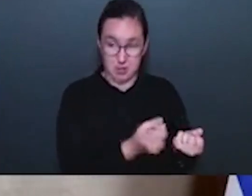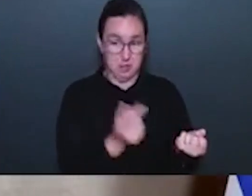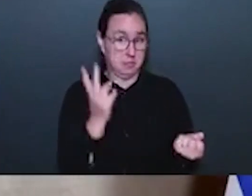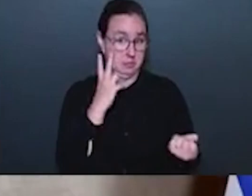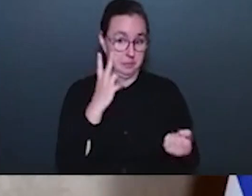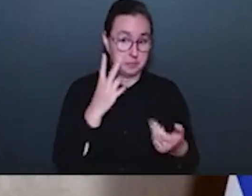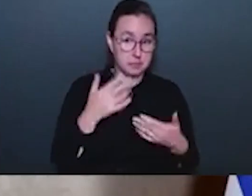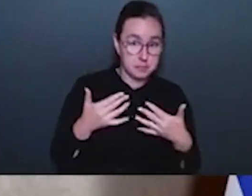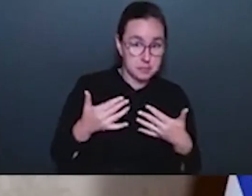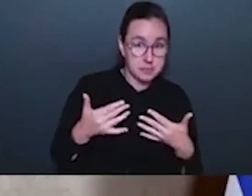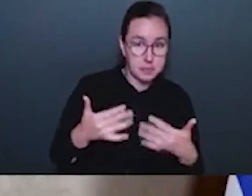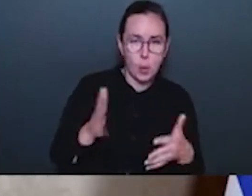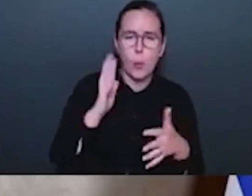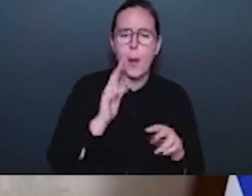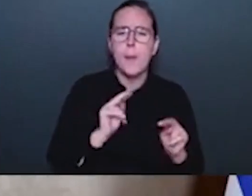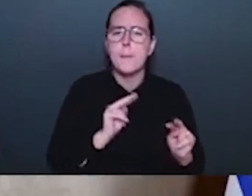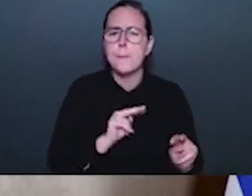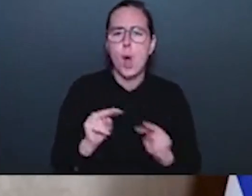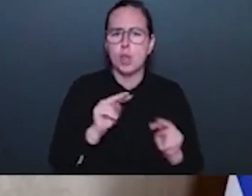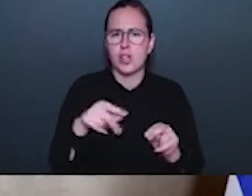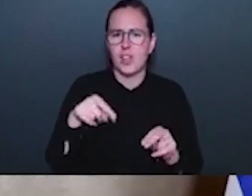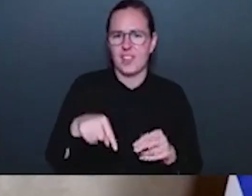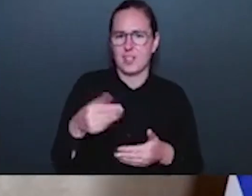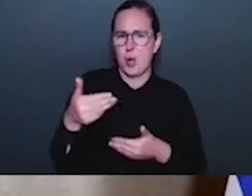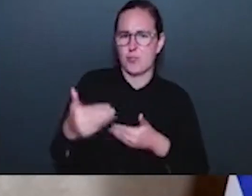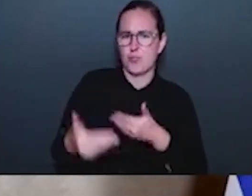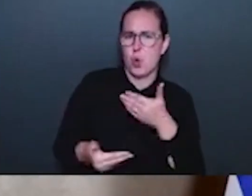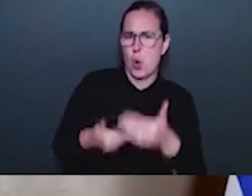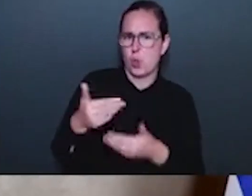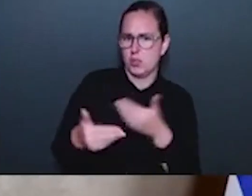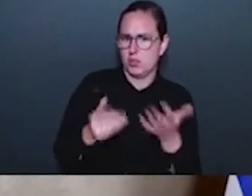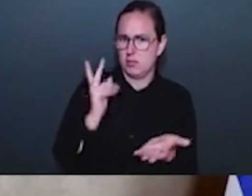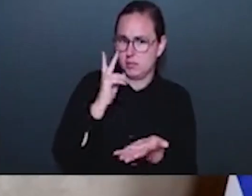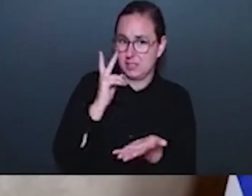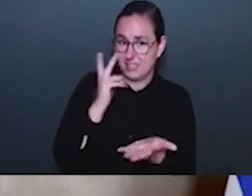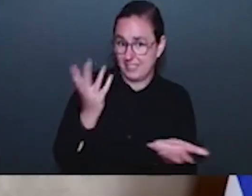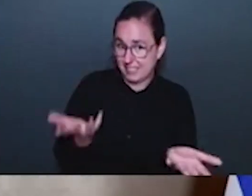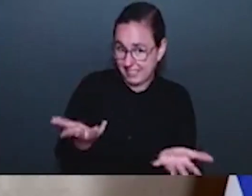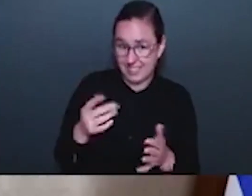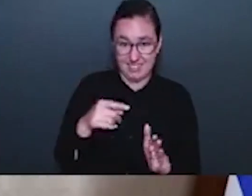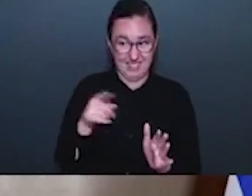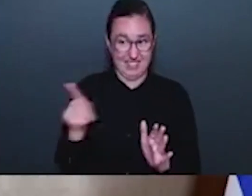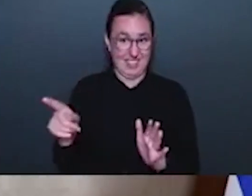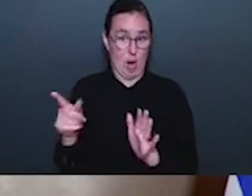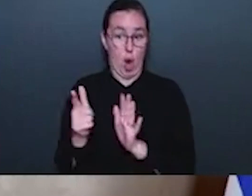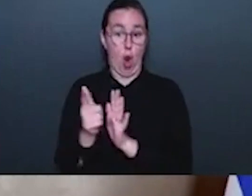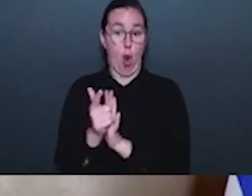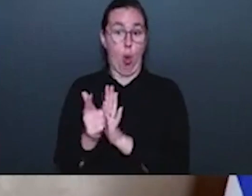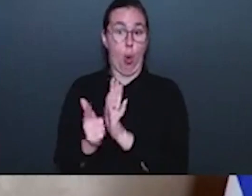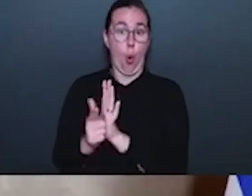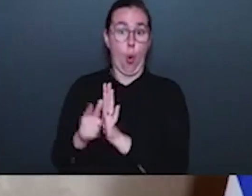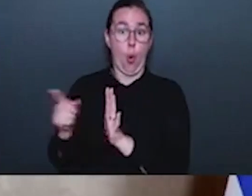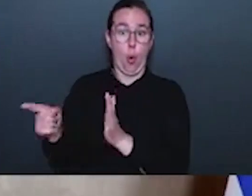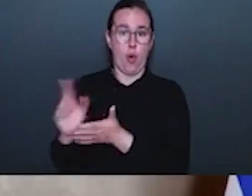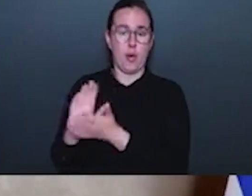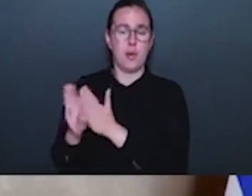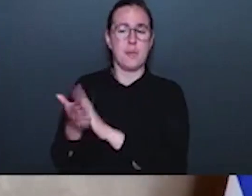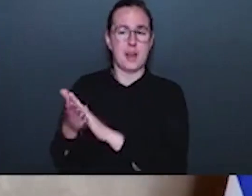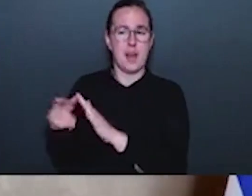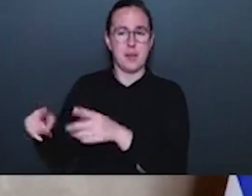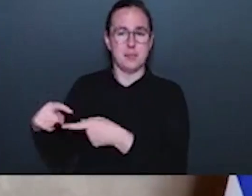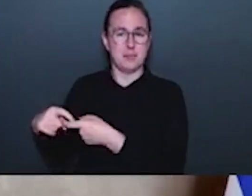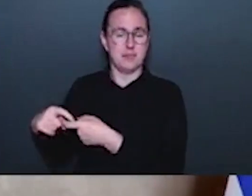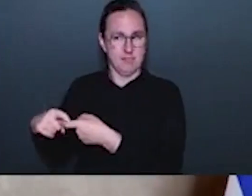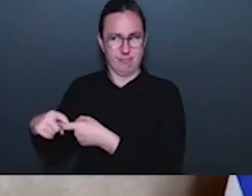public health and public safety objectives, and to help inform Canada's comprehensive approach to